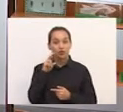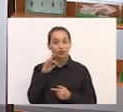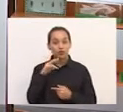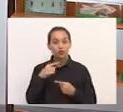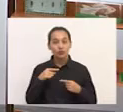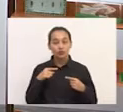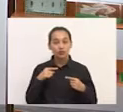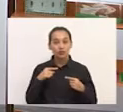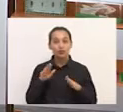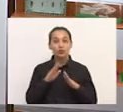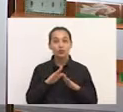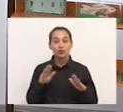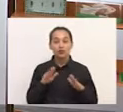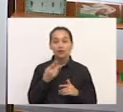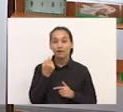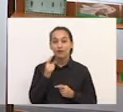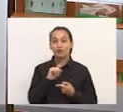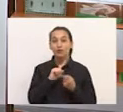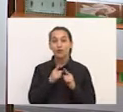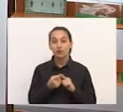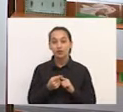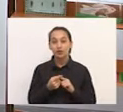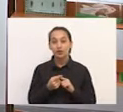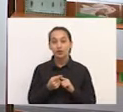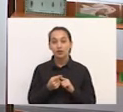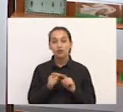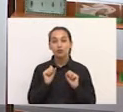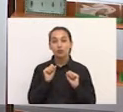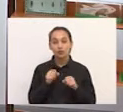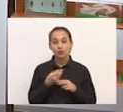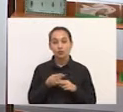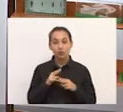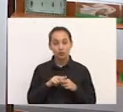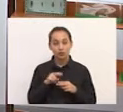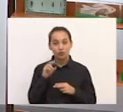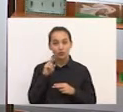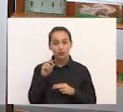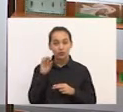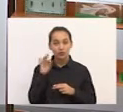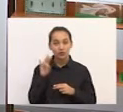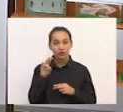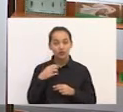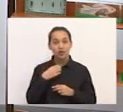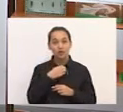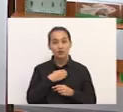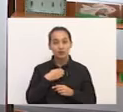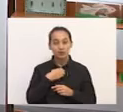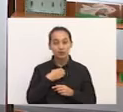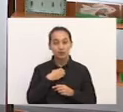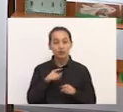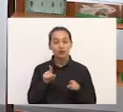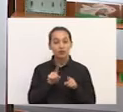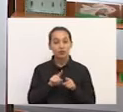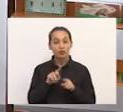ayrim o'zgartirishlar kiritishi mumkin. Shuning uchun ham dostonlarning asosiy mazmuni bir xil bo'lsa-da,